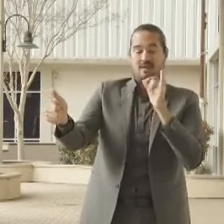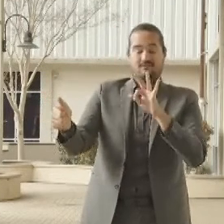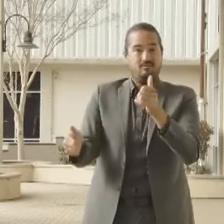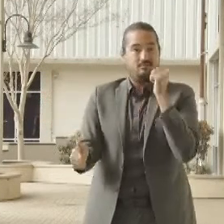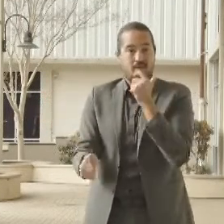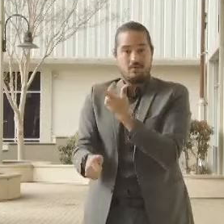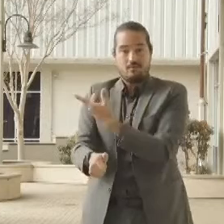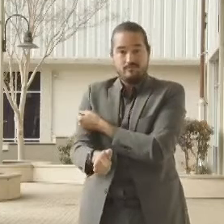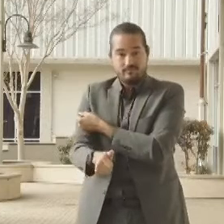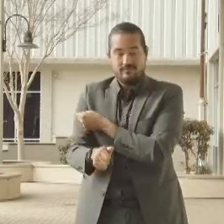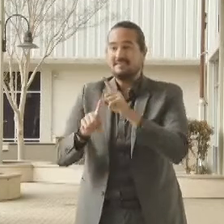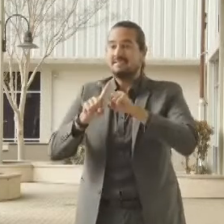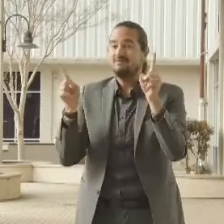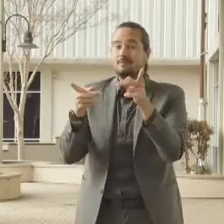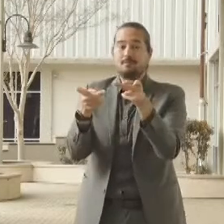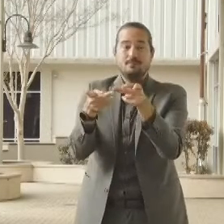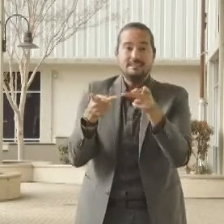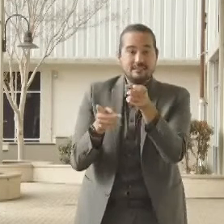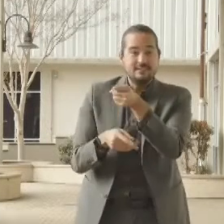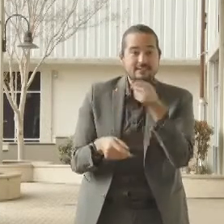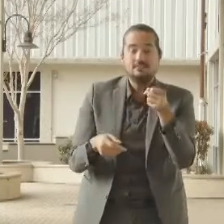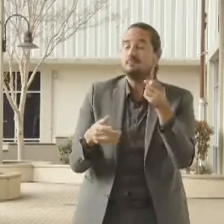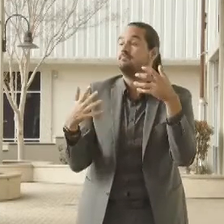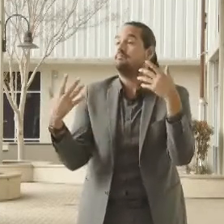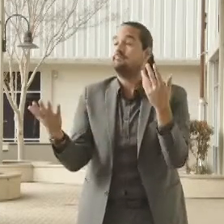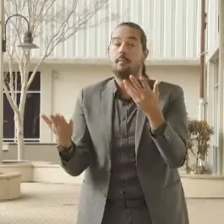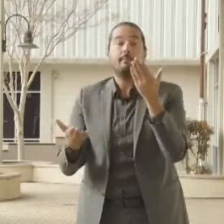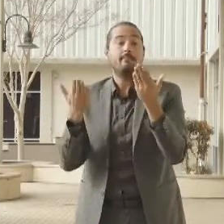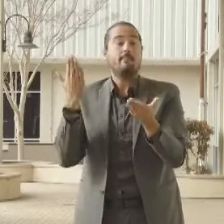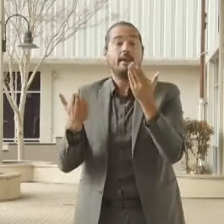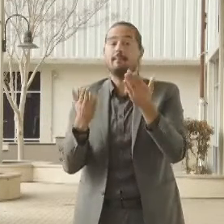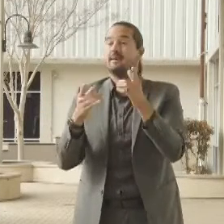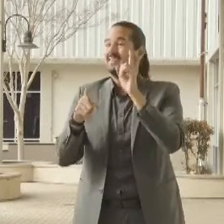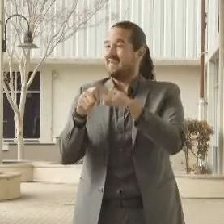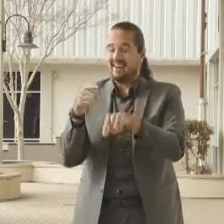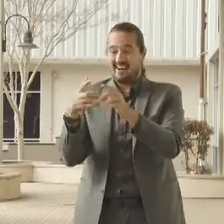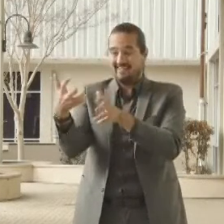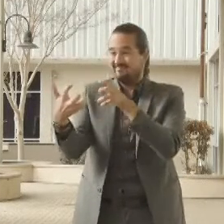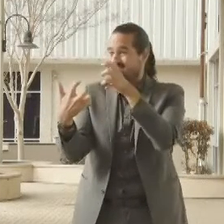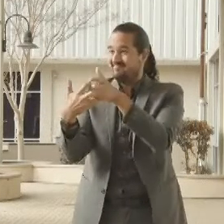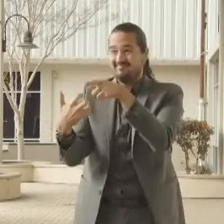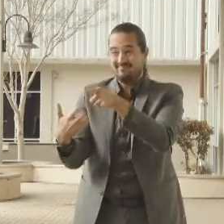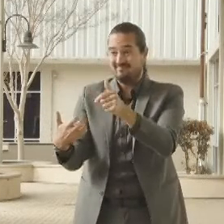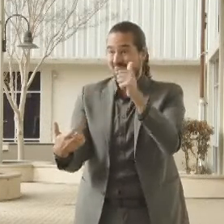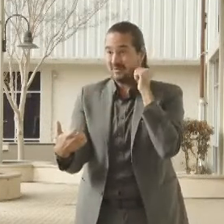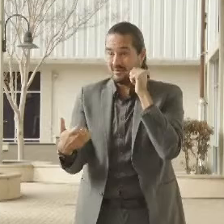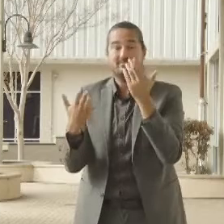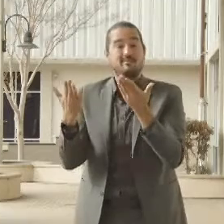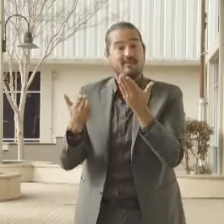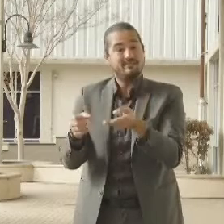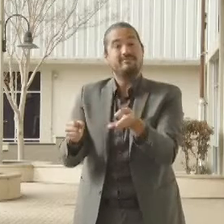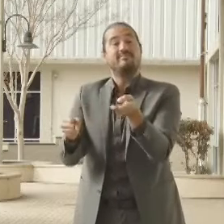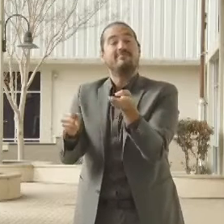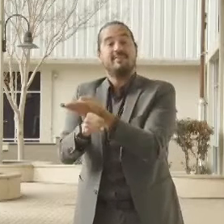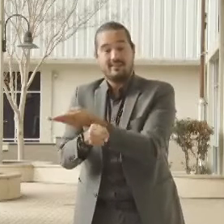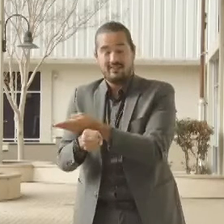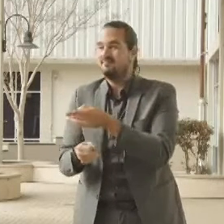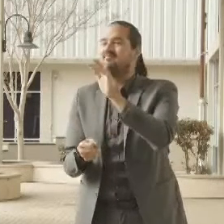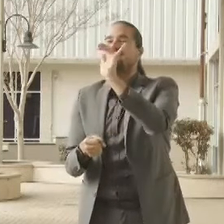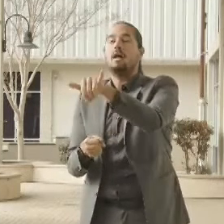them otherwise, or be unable to accommodate them in some circumstances, is something for them to handle as part